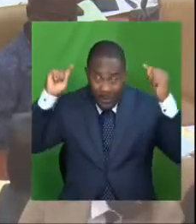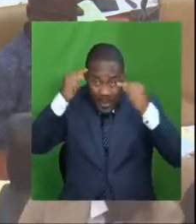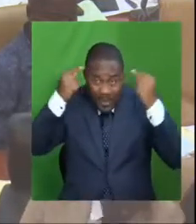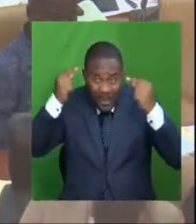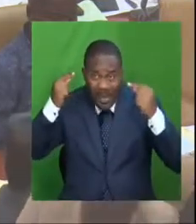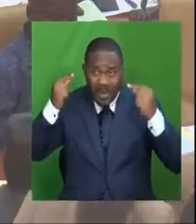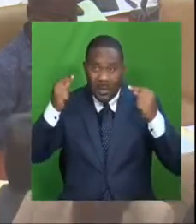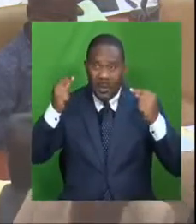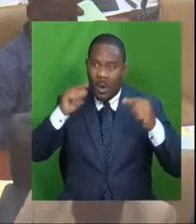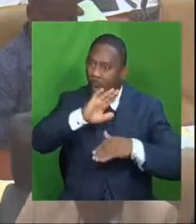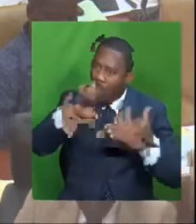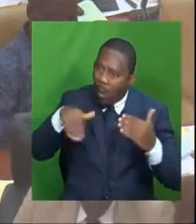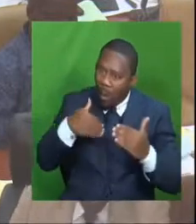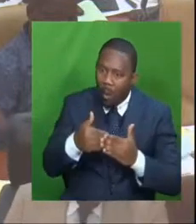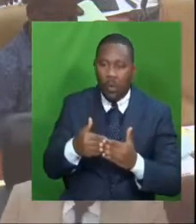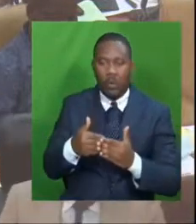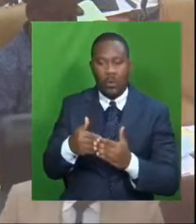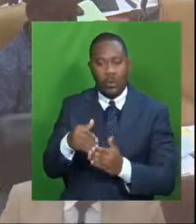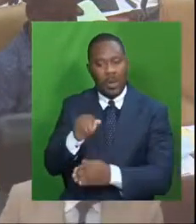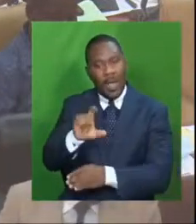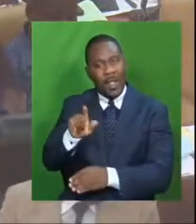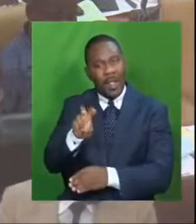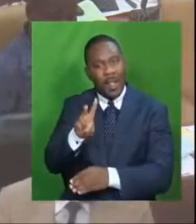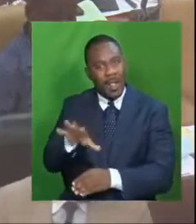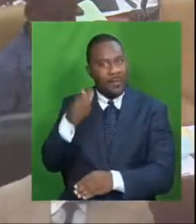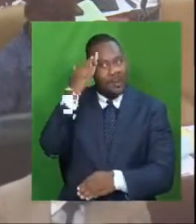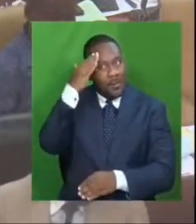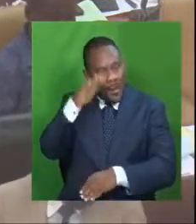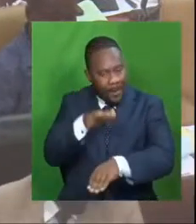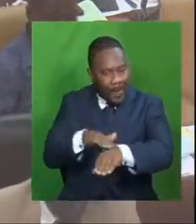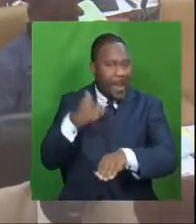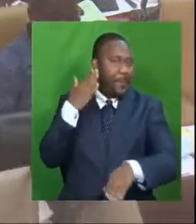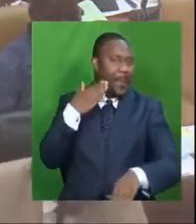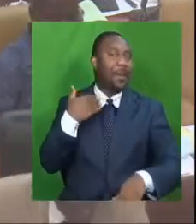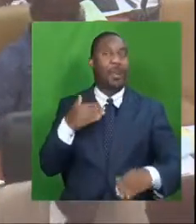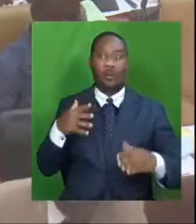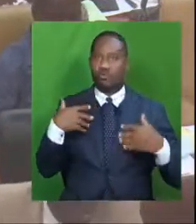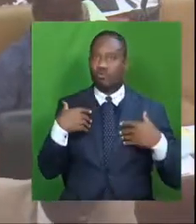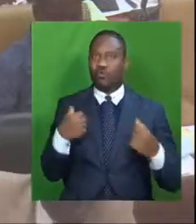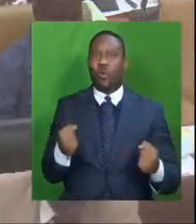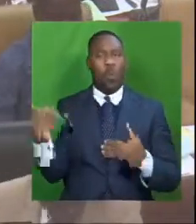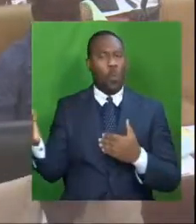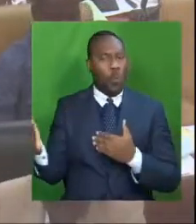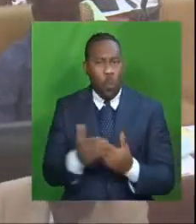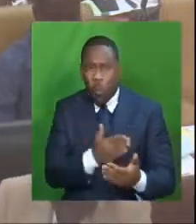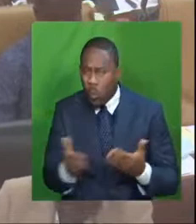uya e-levy. So, Speaker, everything is e-levy.